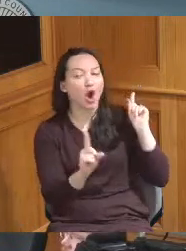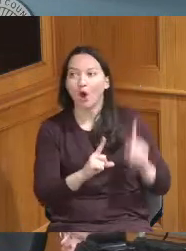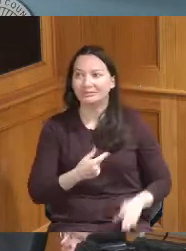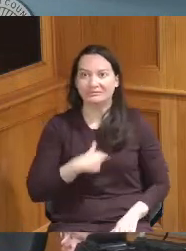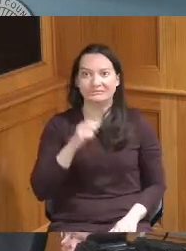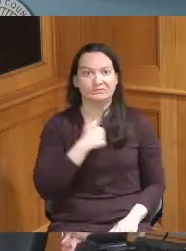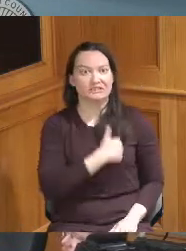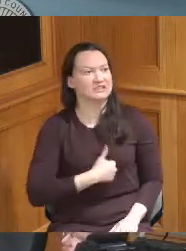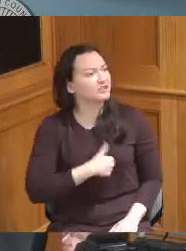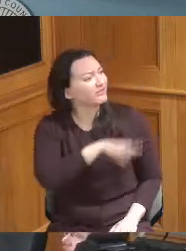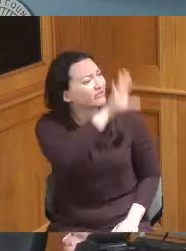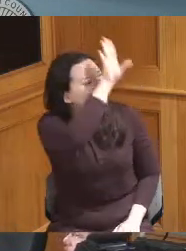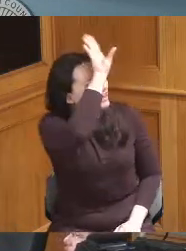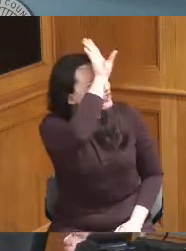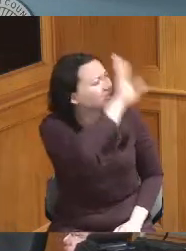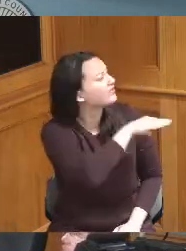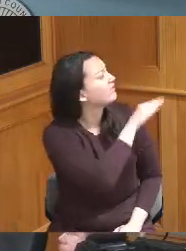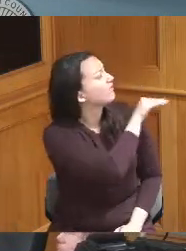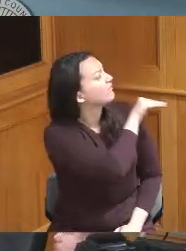Oh, and the fire chief.